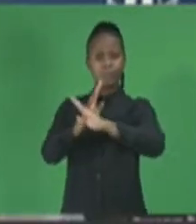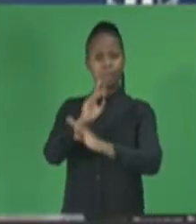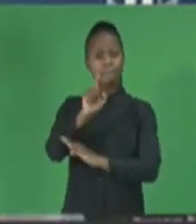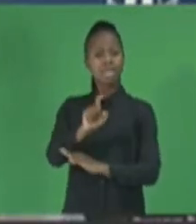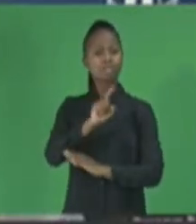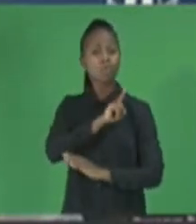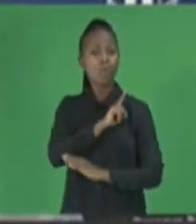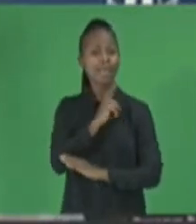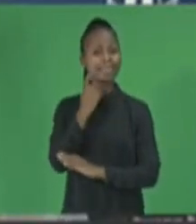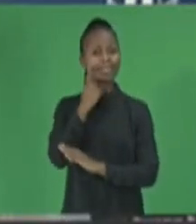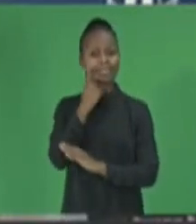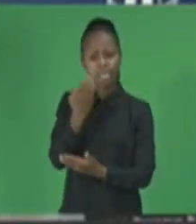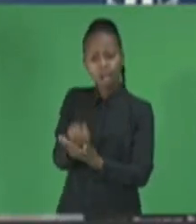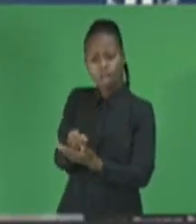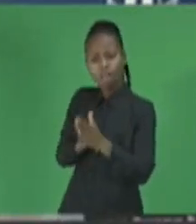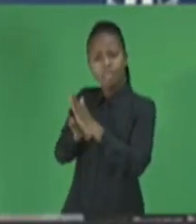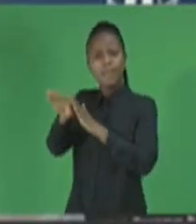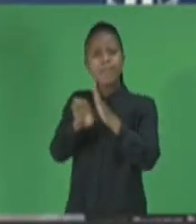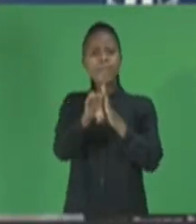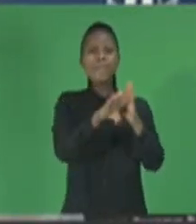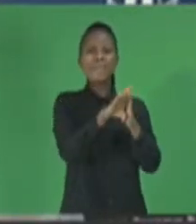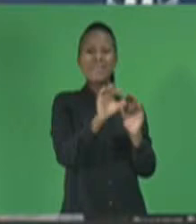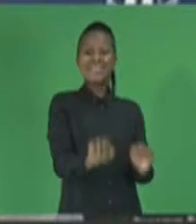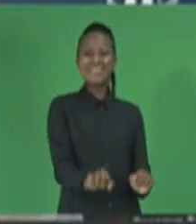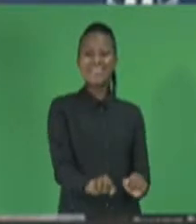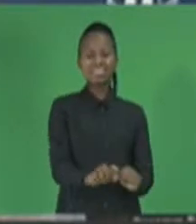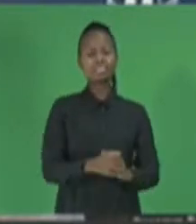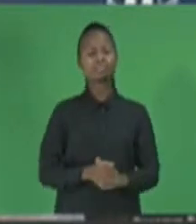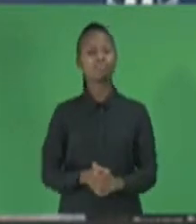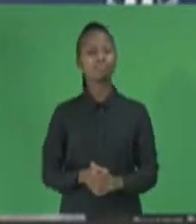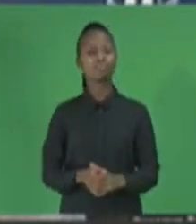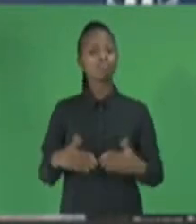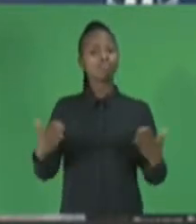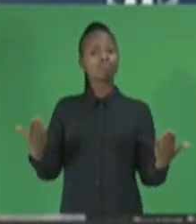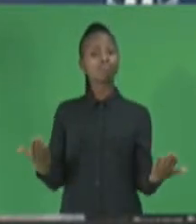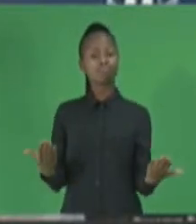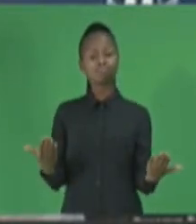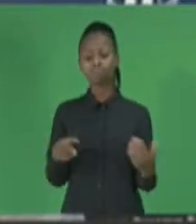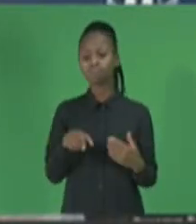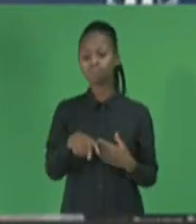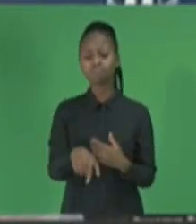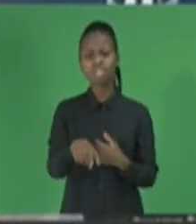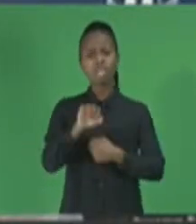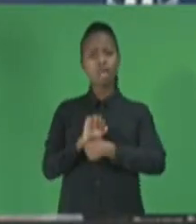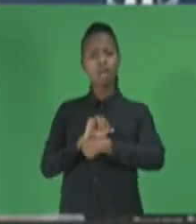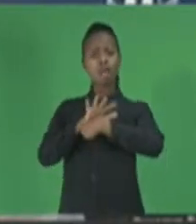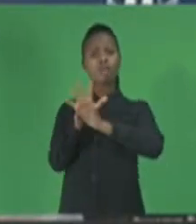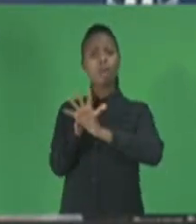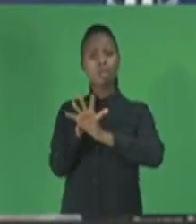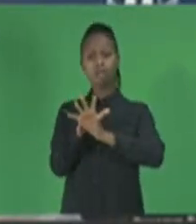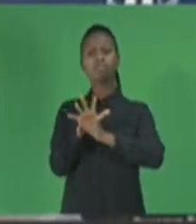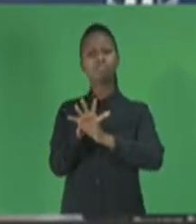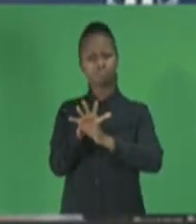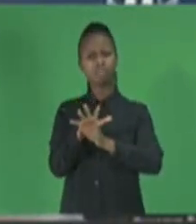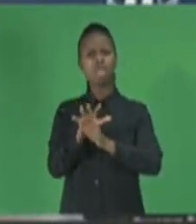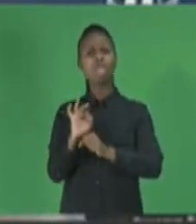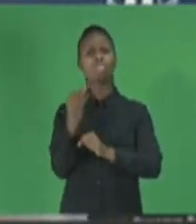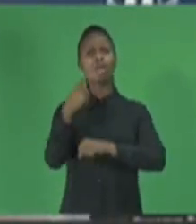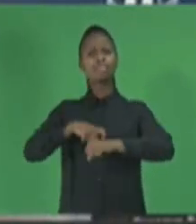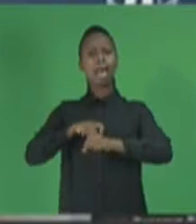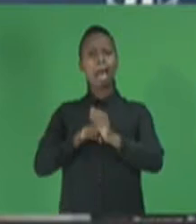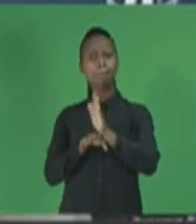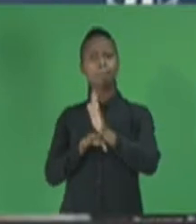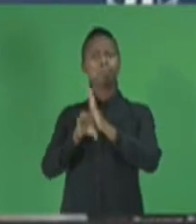outcomes. At this time, the third wave of the virus infection has peaked in South